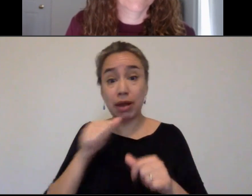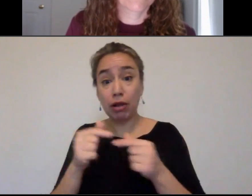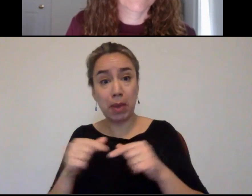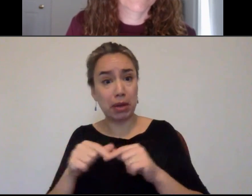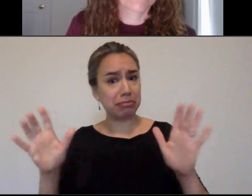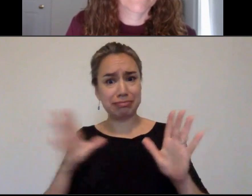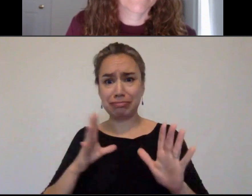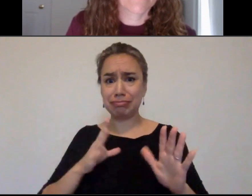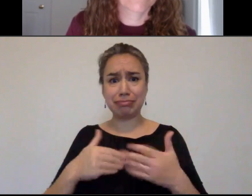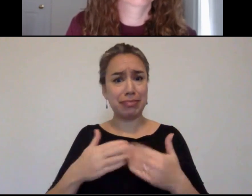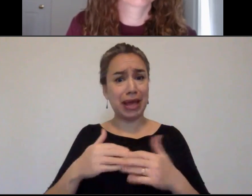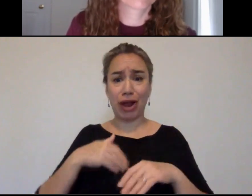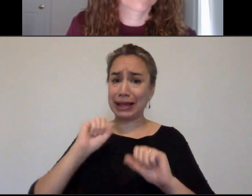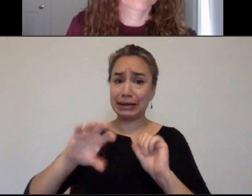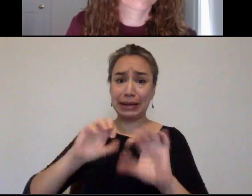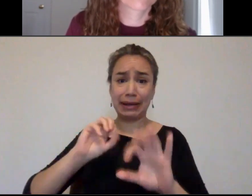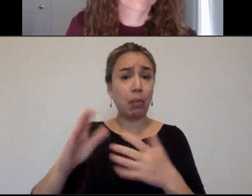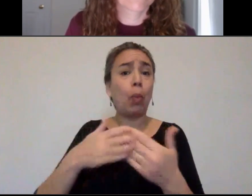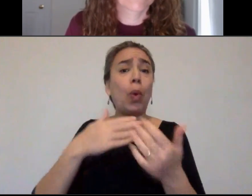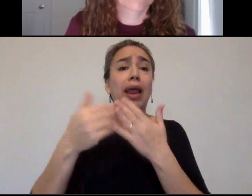whatever language you want.